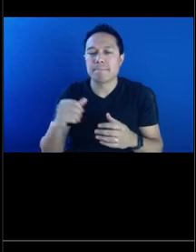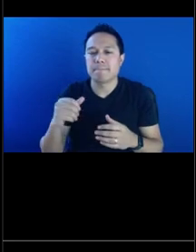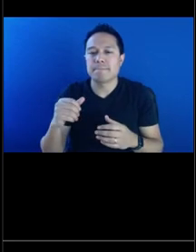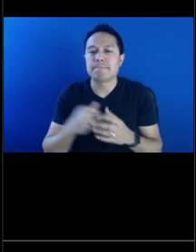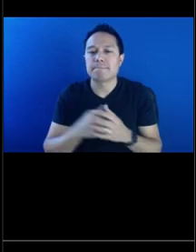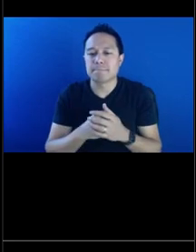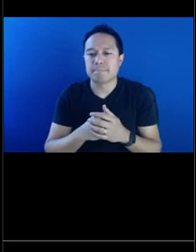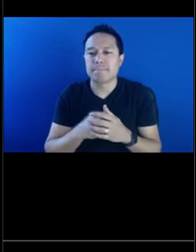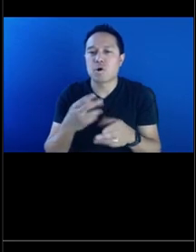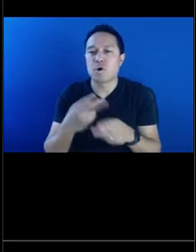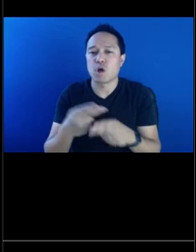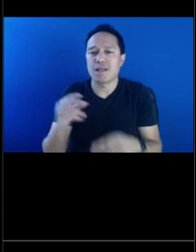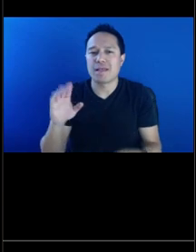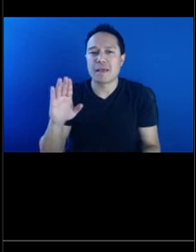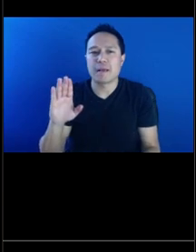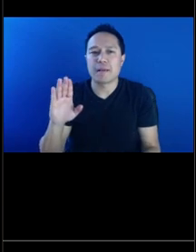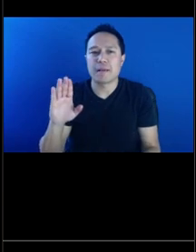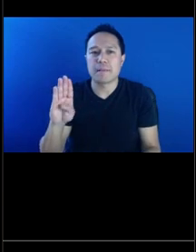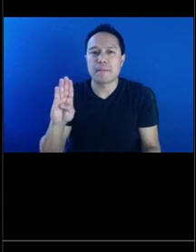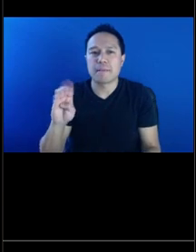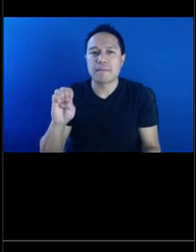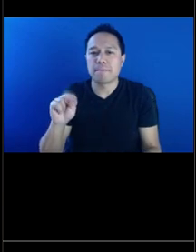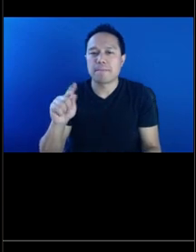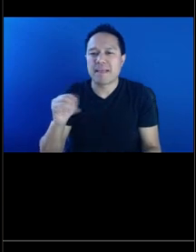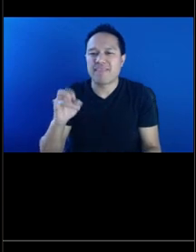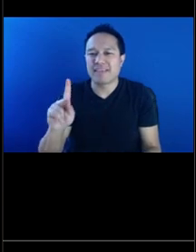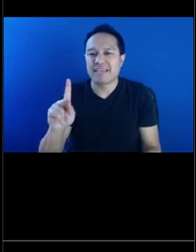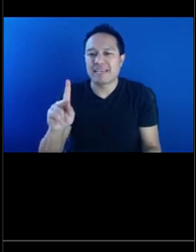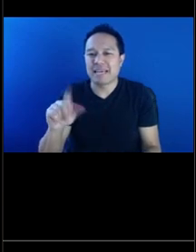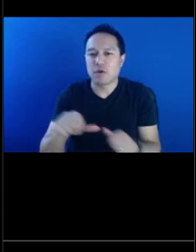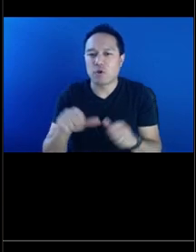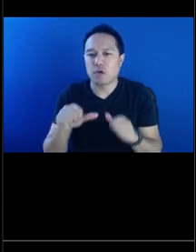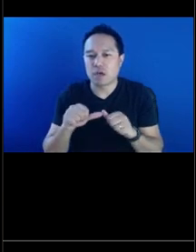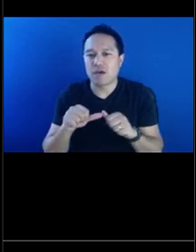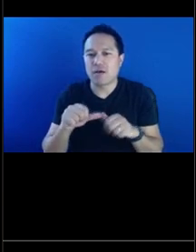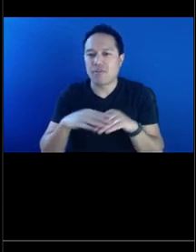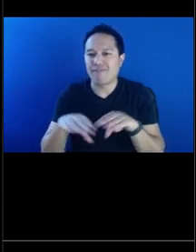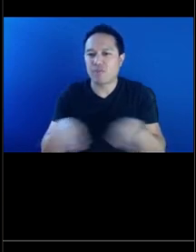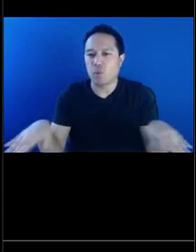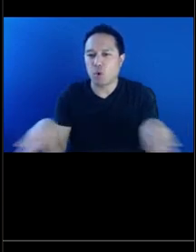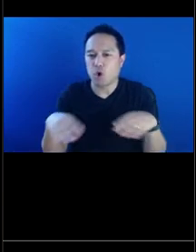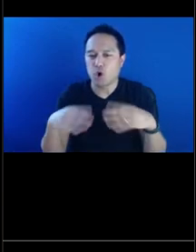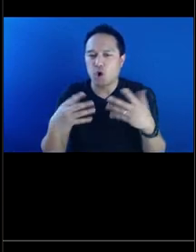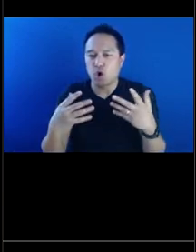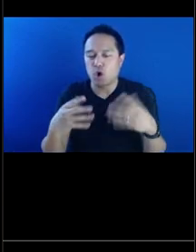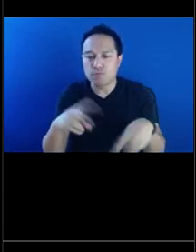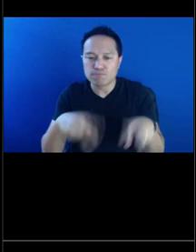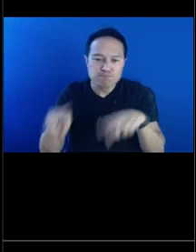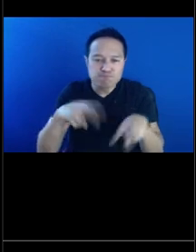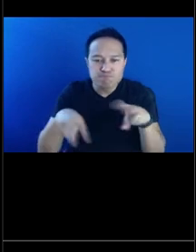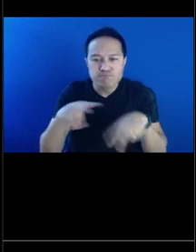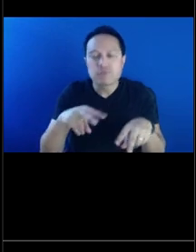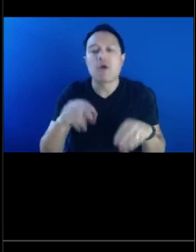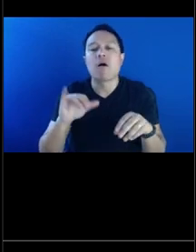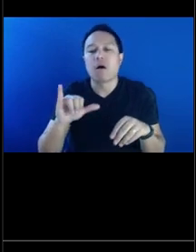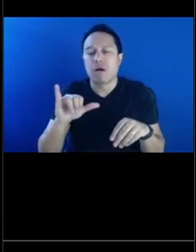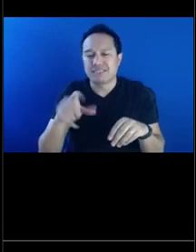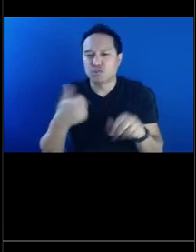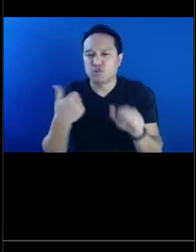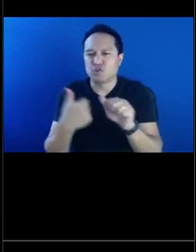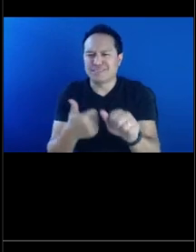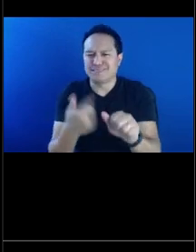That ocean bottom is called the benthic area. And so you can see he just kind of goes along the bottom. Oh, you can see right now he's chasing something